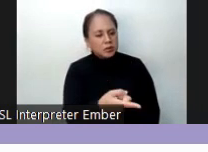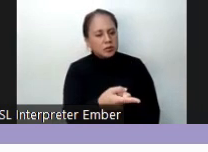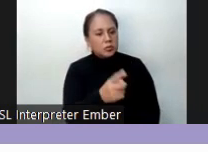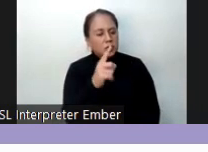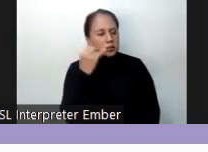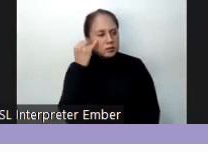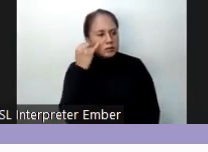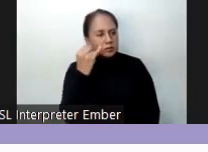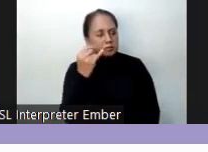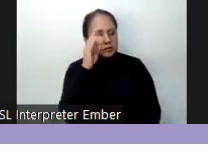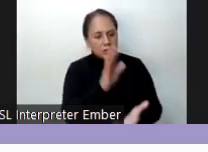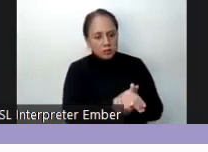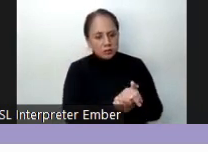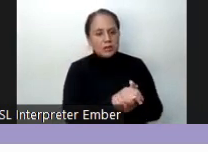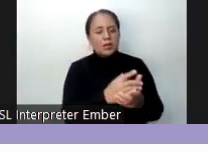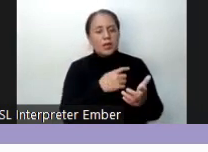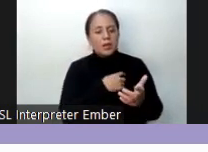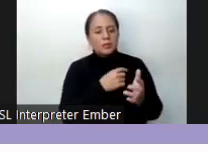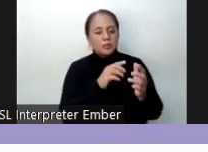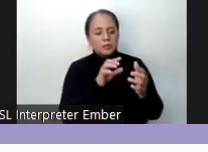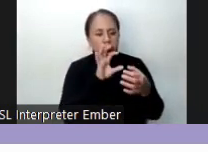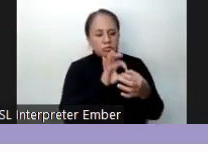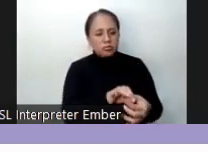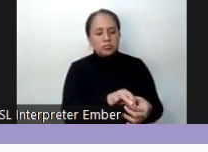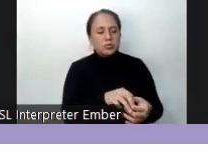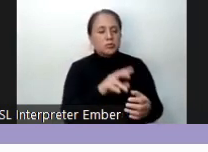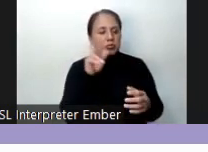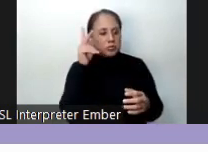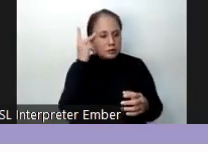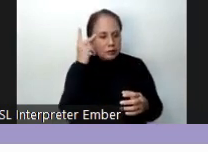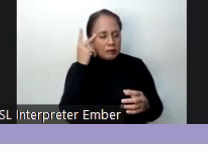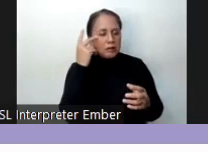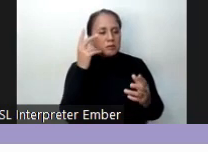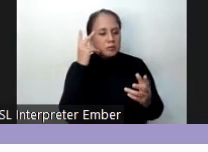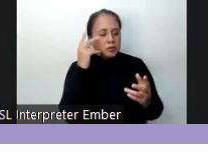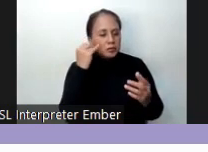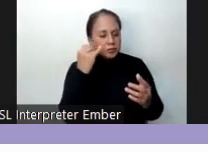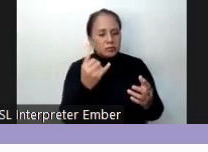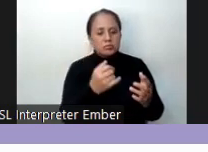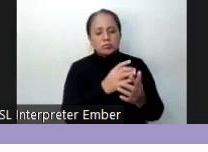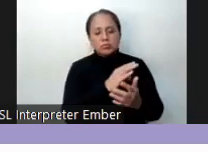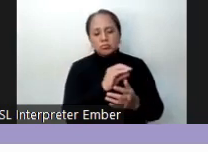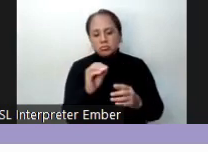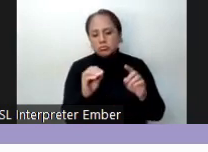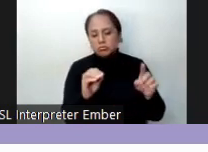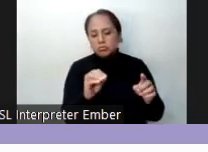one's existing beliefs or favors political ideology, questions irrelevant